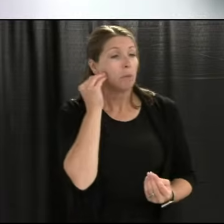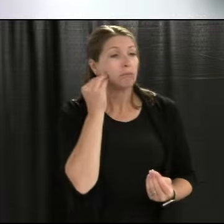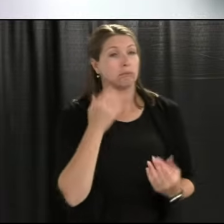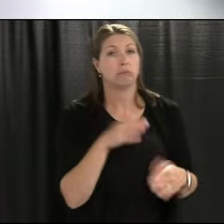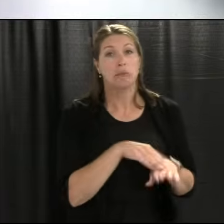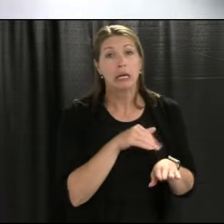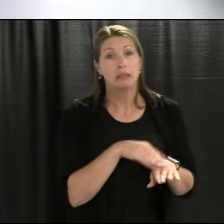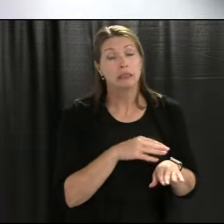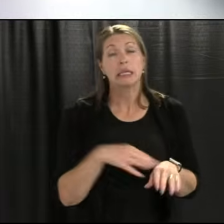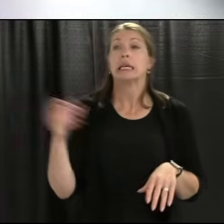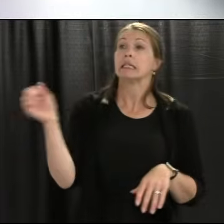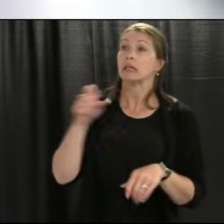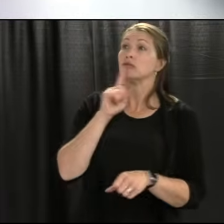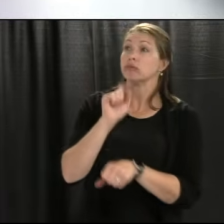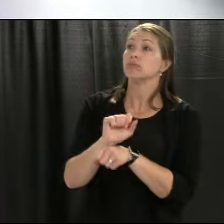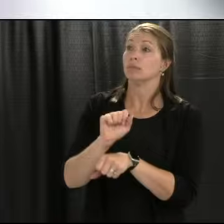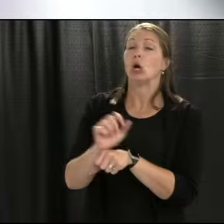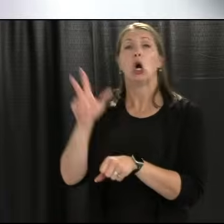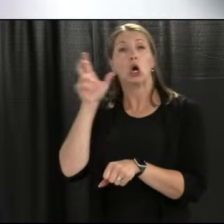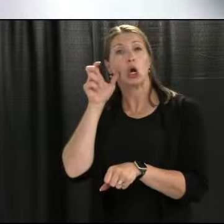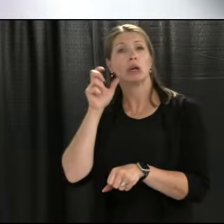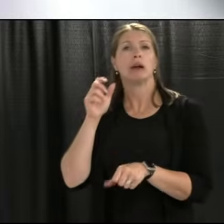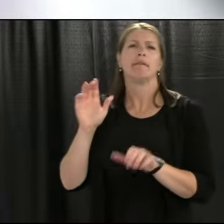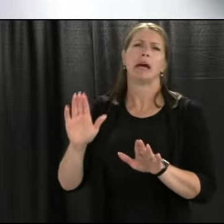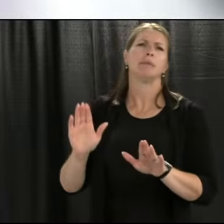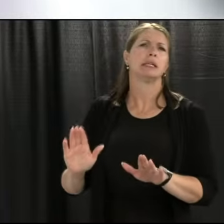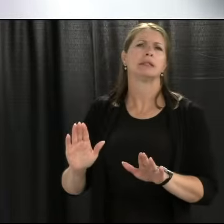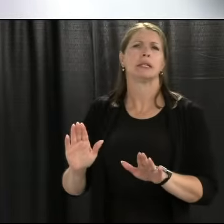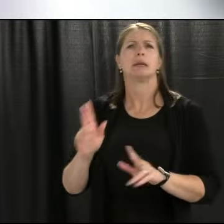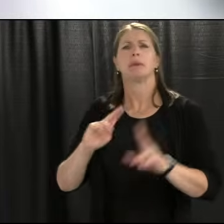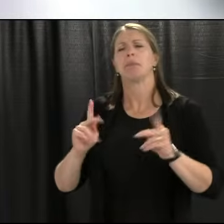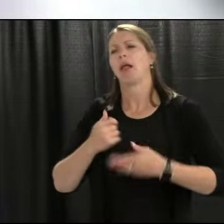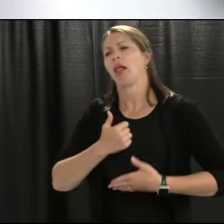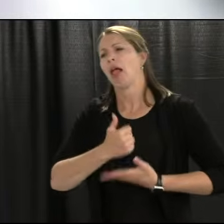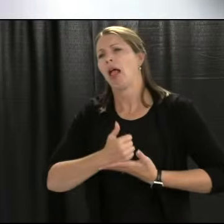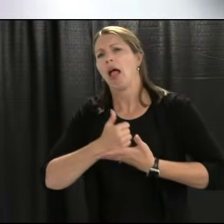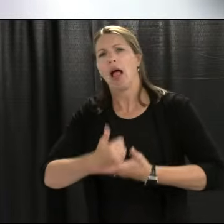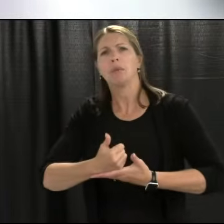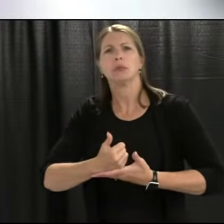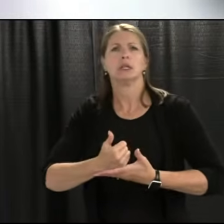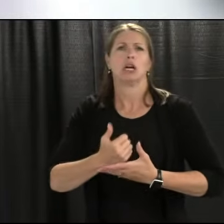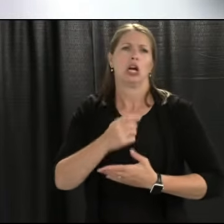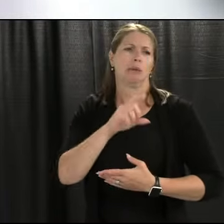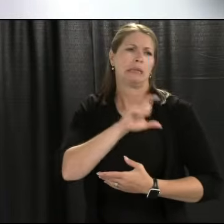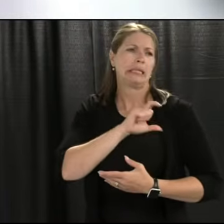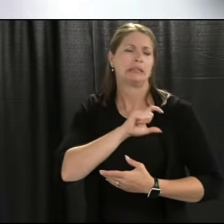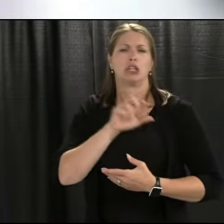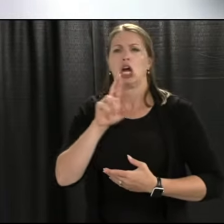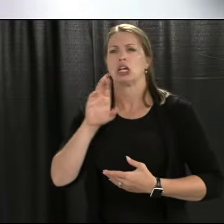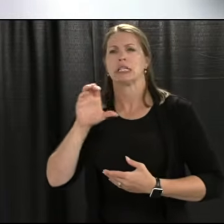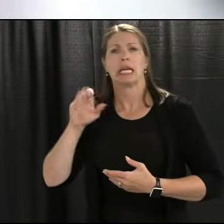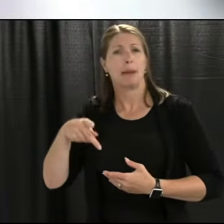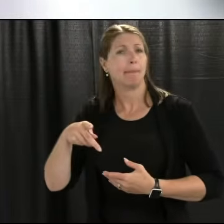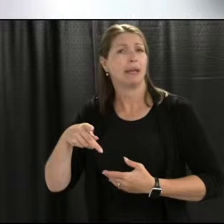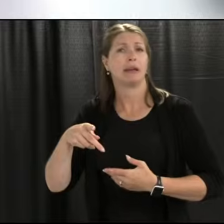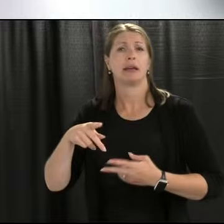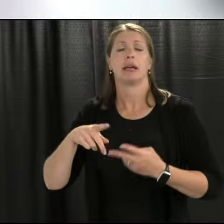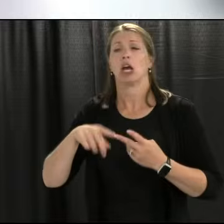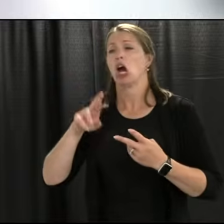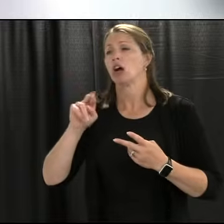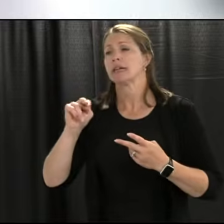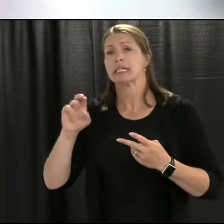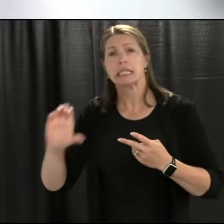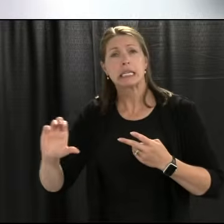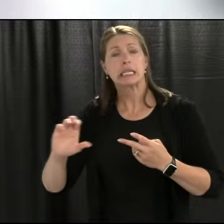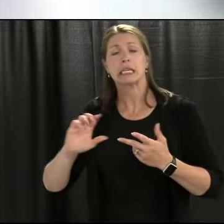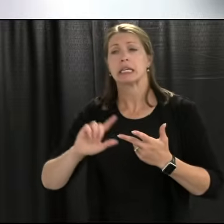responders, such as the RCMP and local ground search and rescue, who have performed pet rescues.